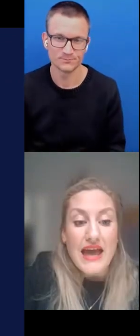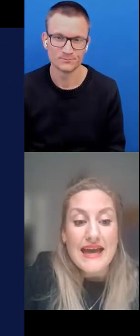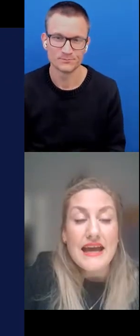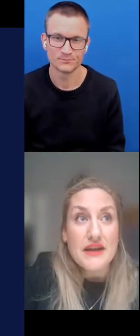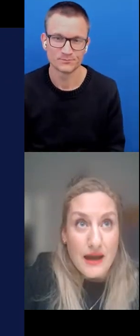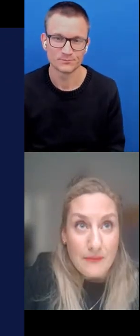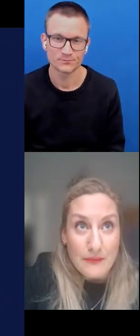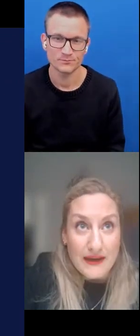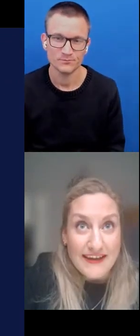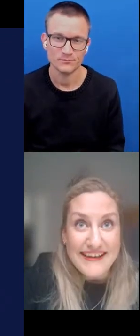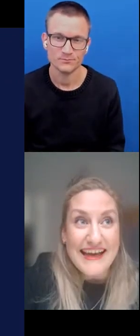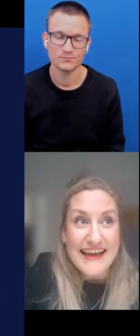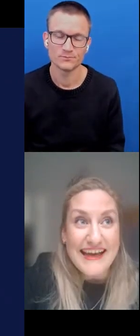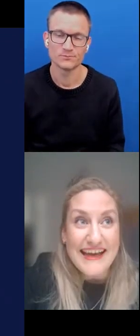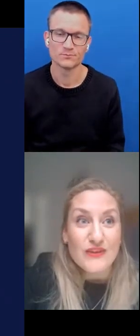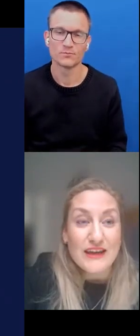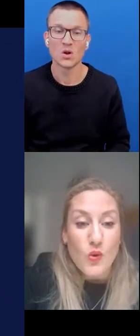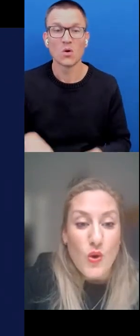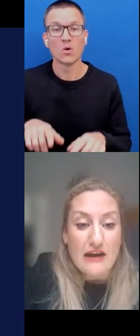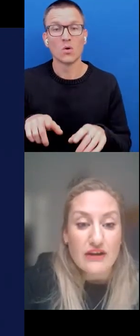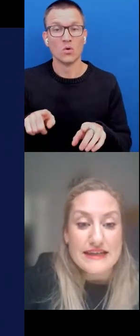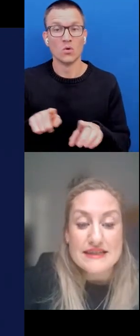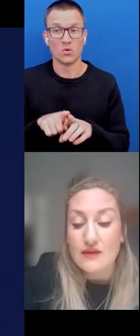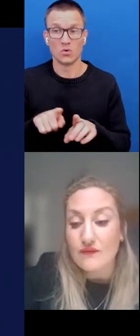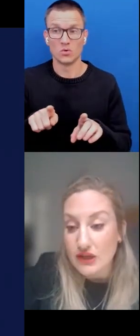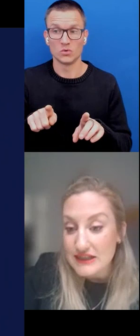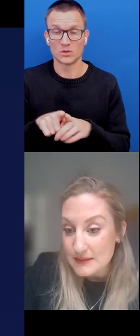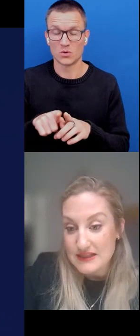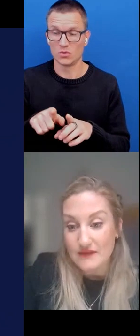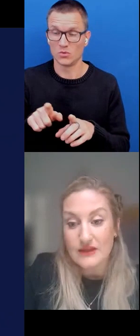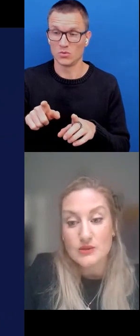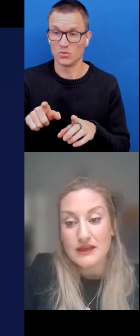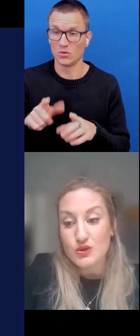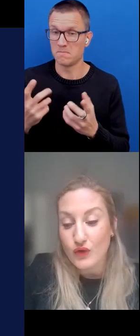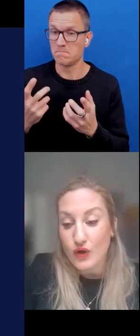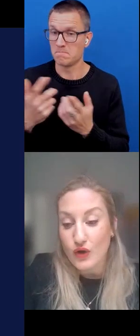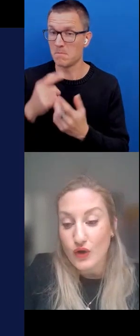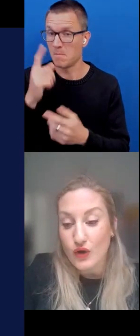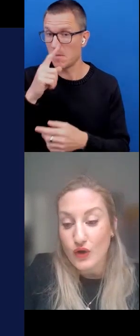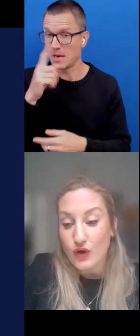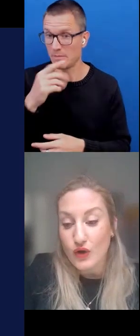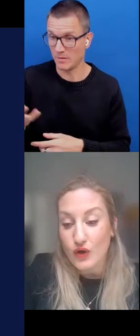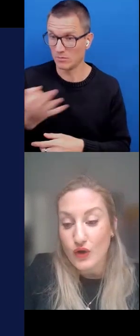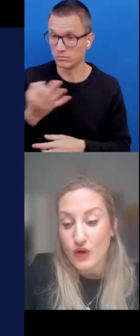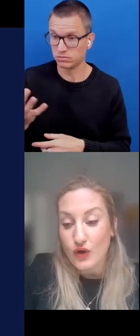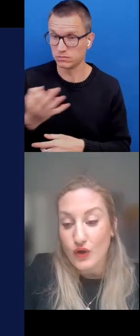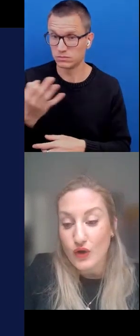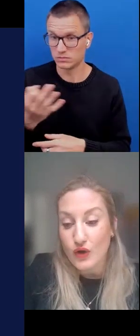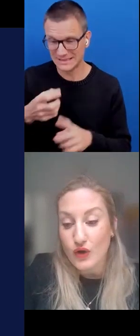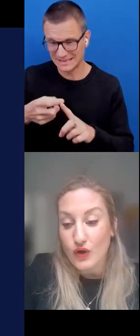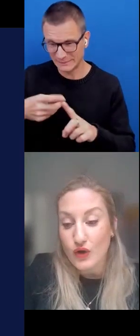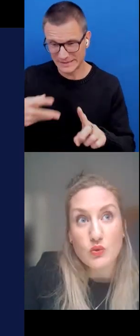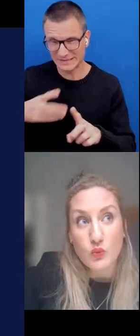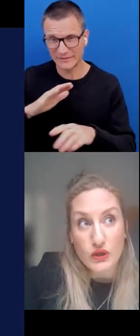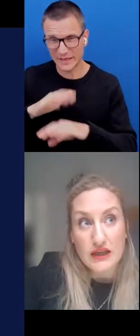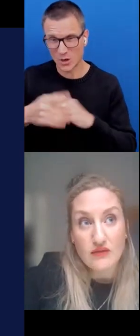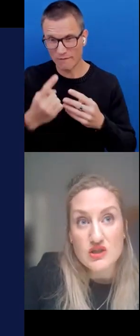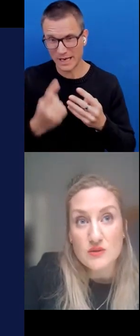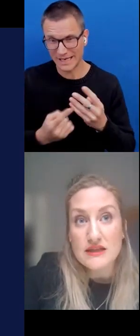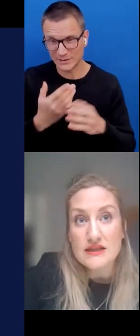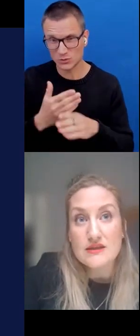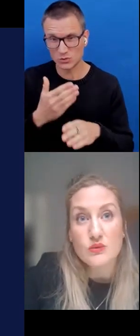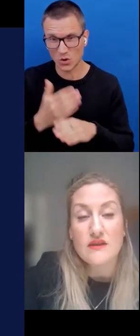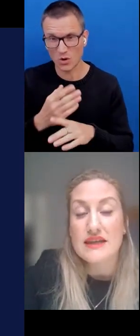We've also had a number of inquiries that are very specific to each role, particularly when it comes to flexible